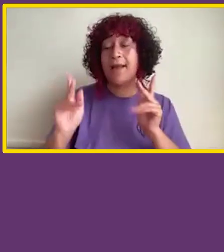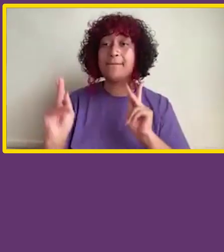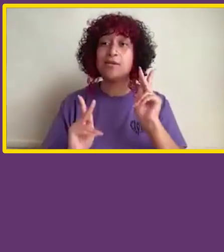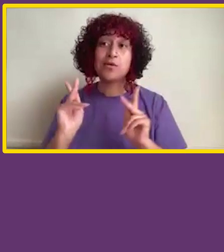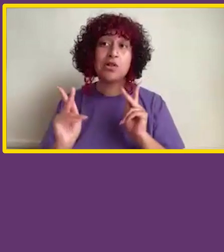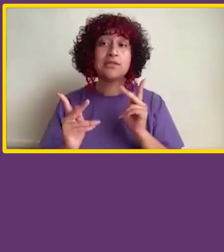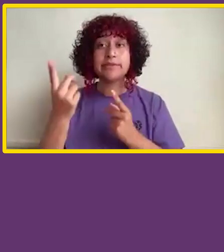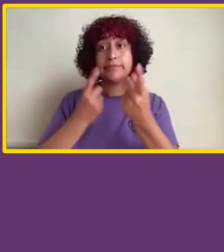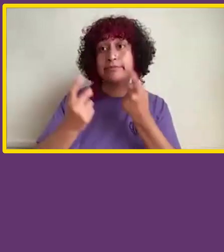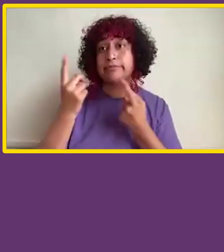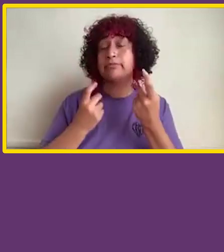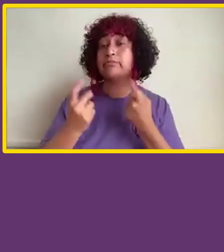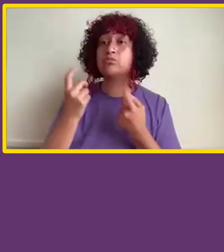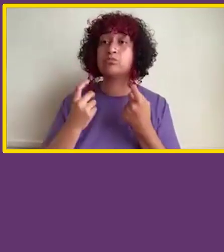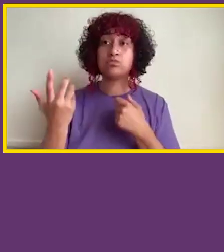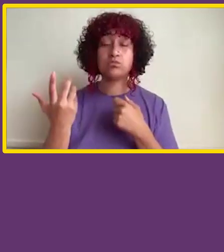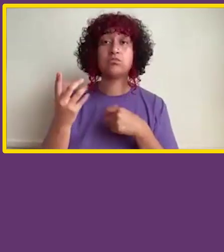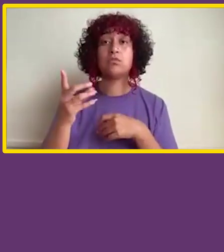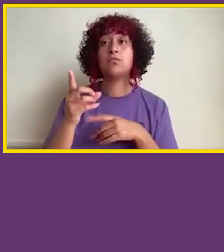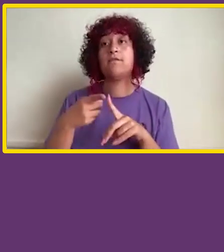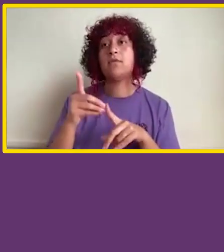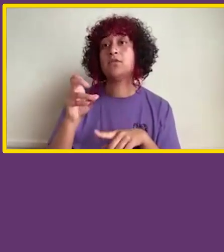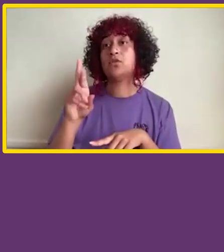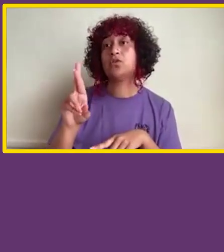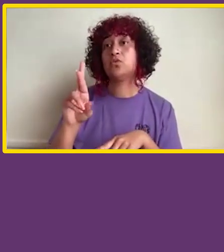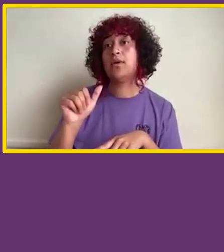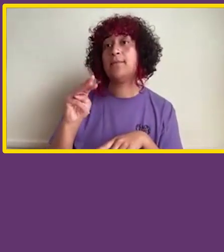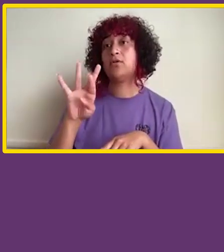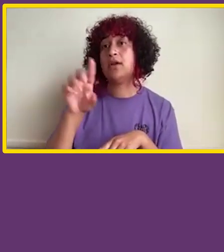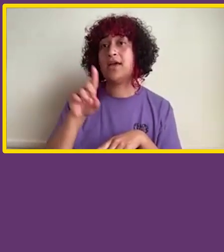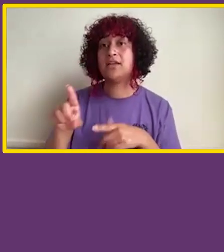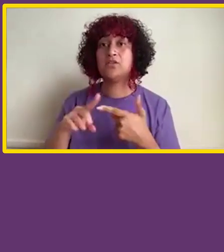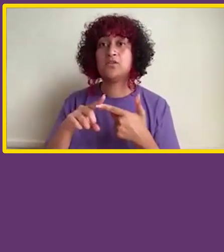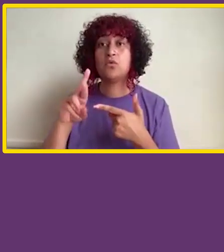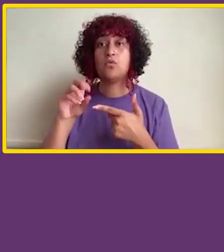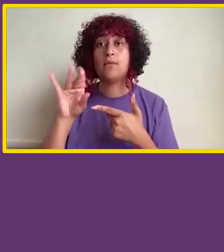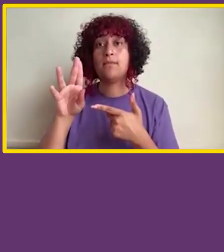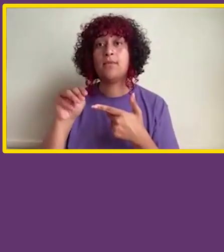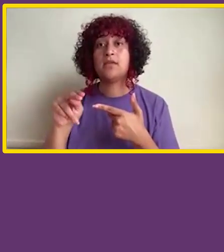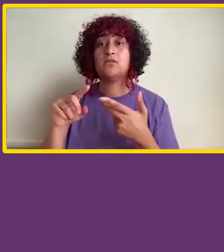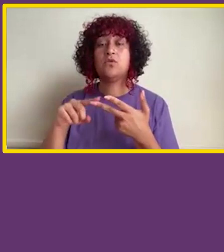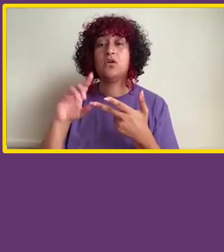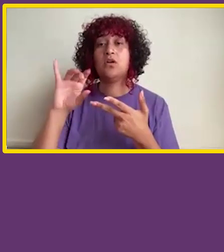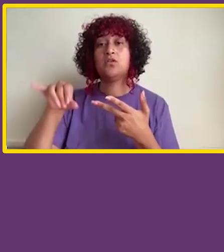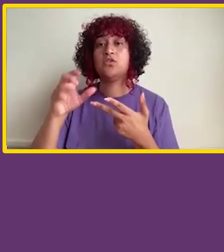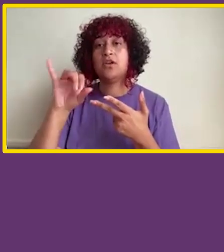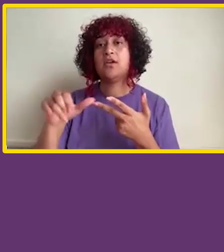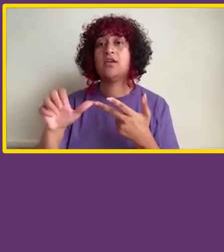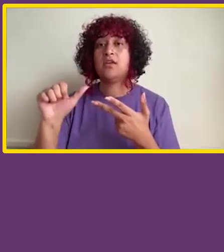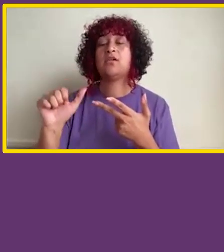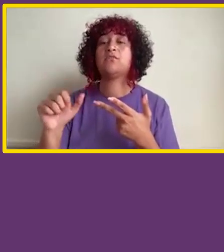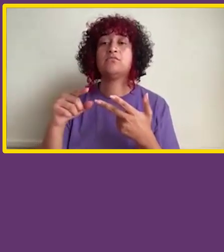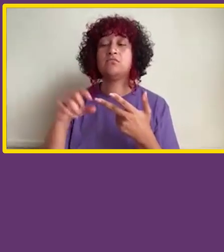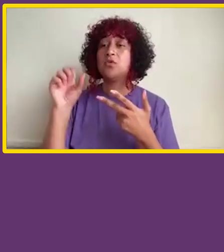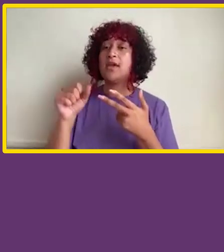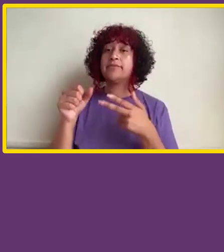ask questions of Dr. Ramirez, Robin, or Jaya. You can just open up your mic,